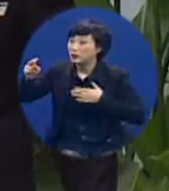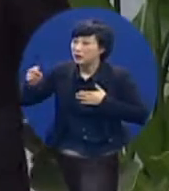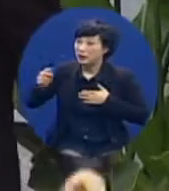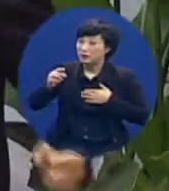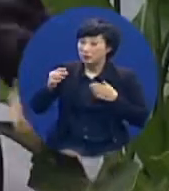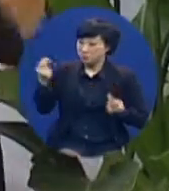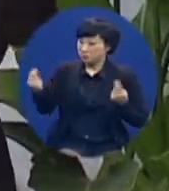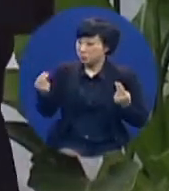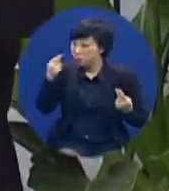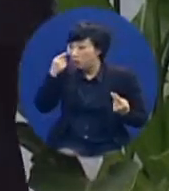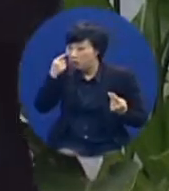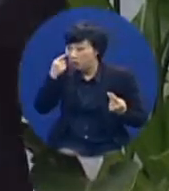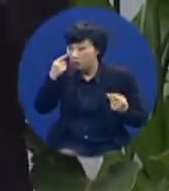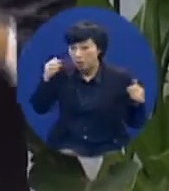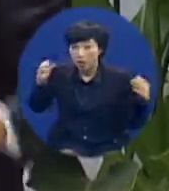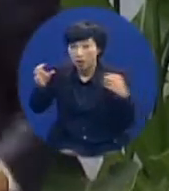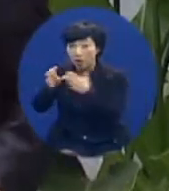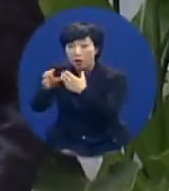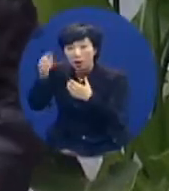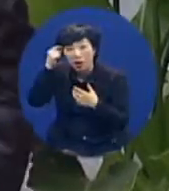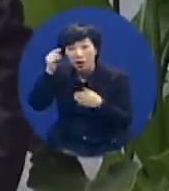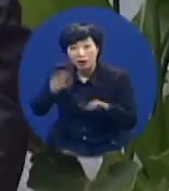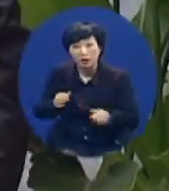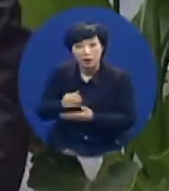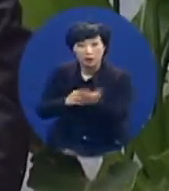God never forgave his sin.